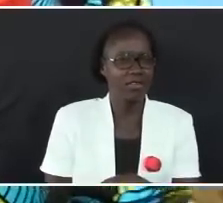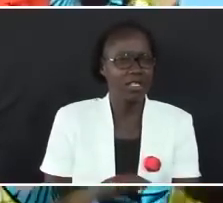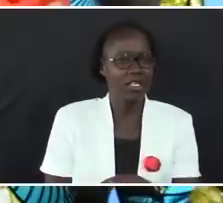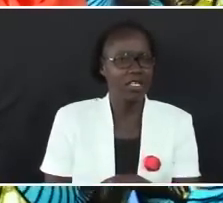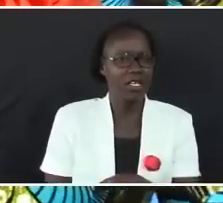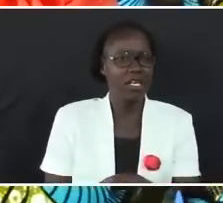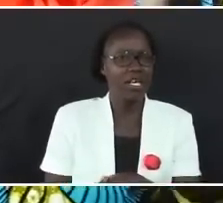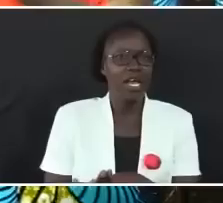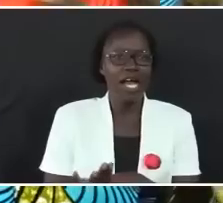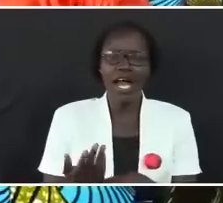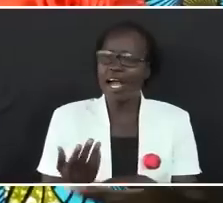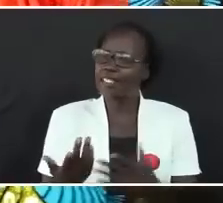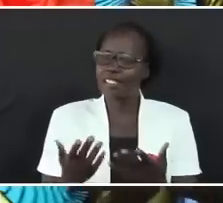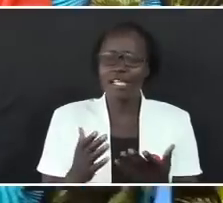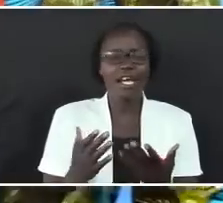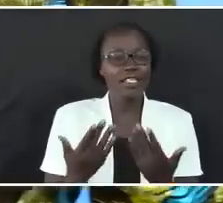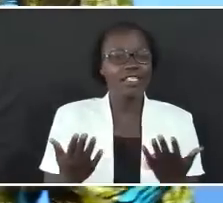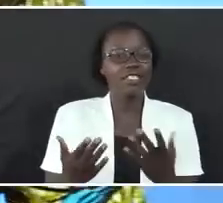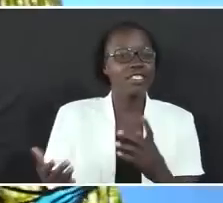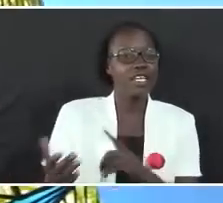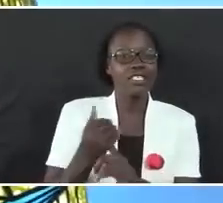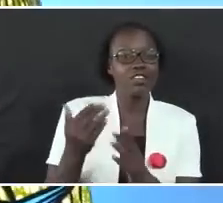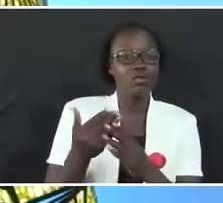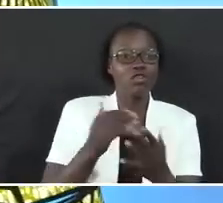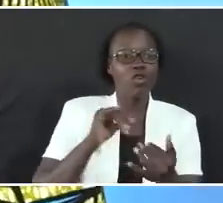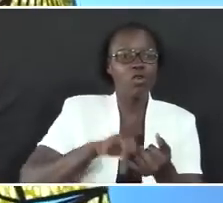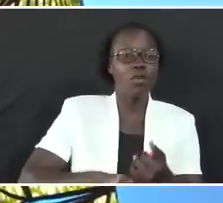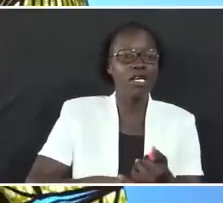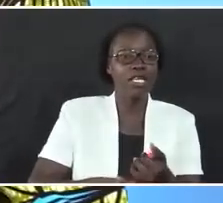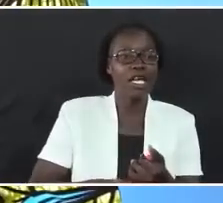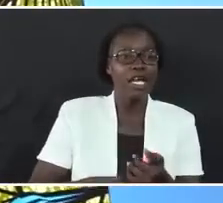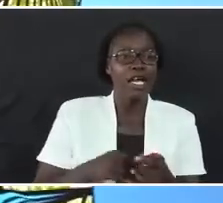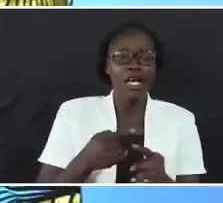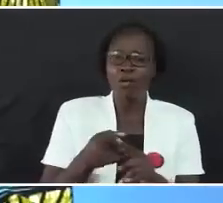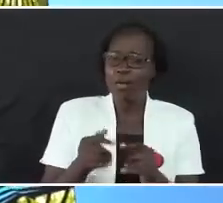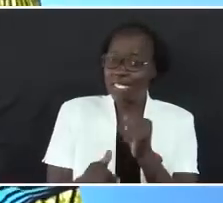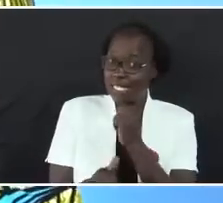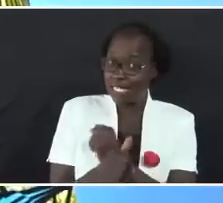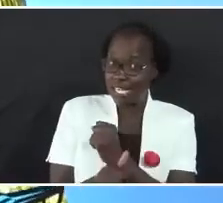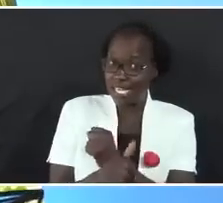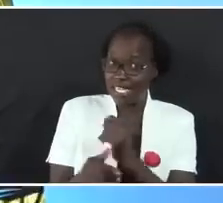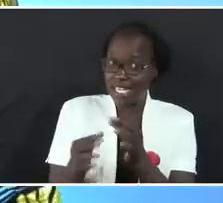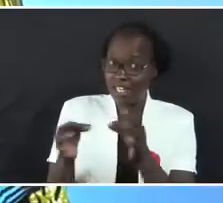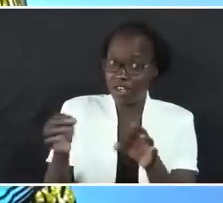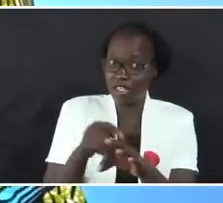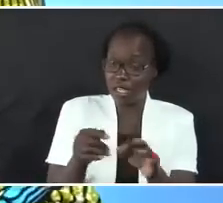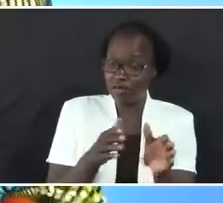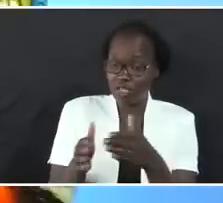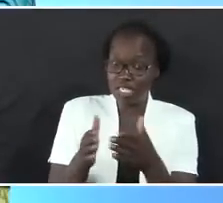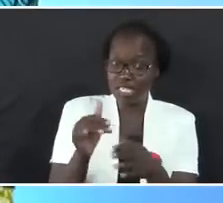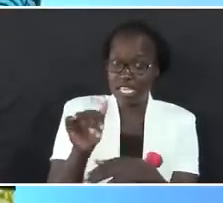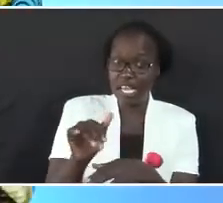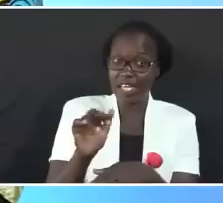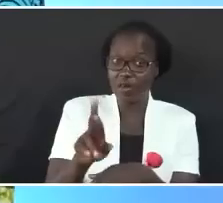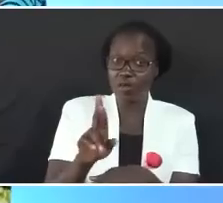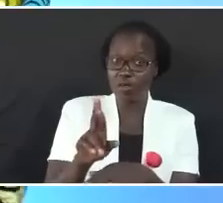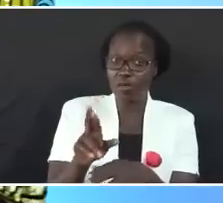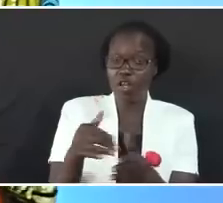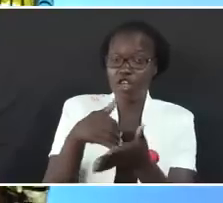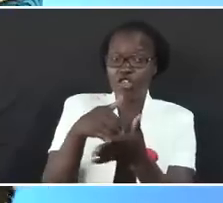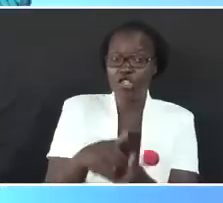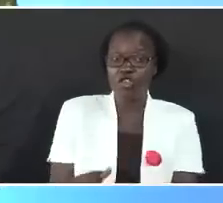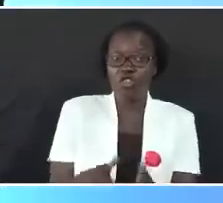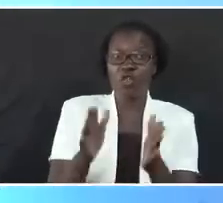And there are a few things you have to achieve before you get married. But there's danger in dating too long. Chances are you mess up on the